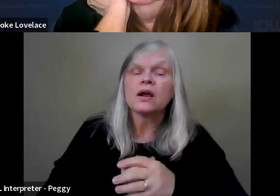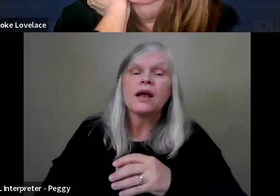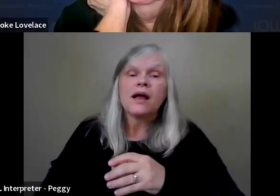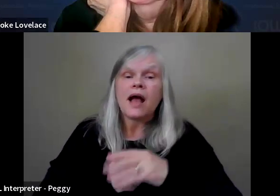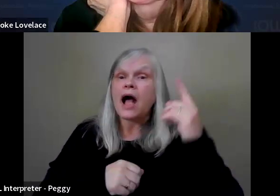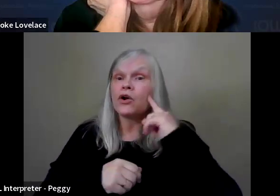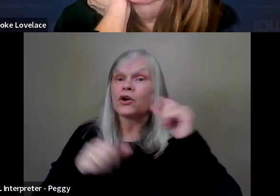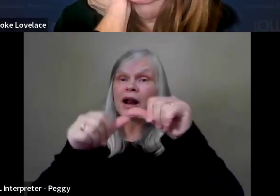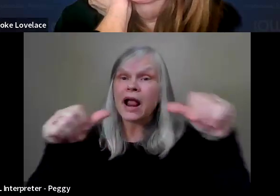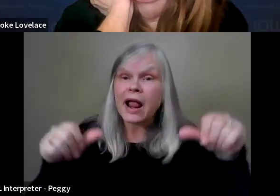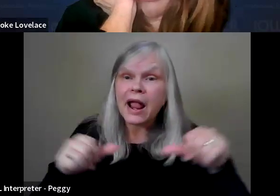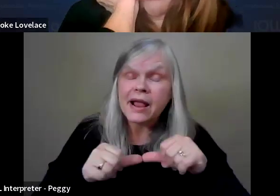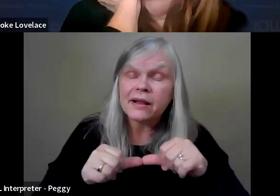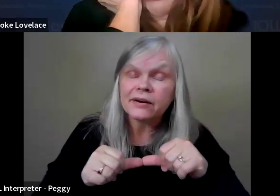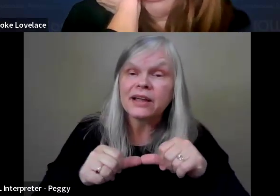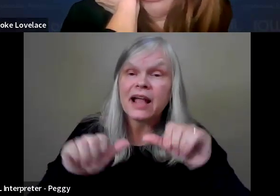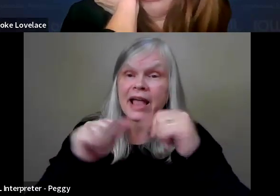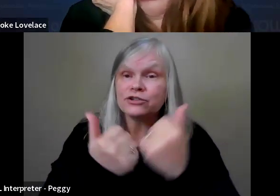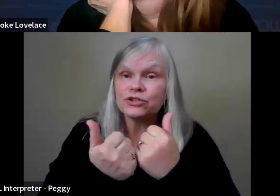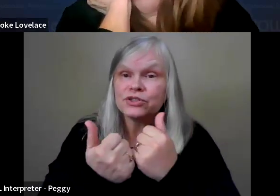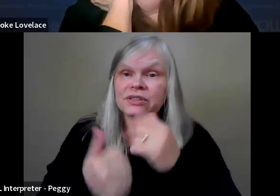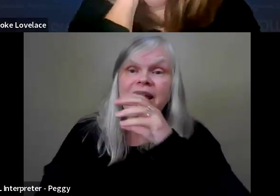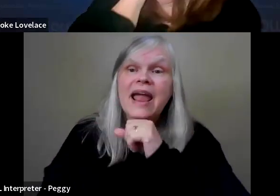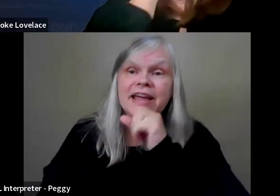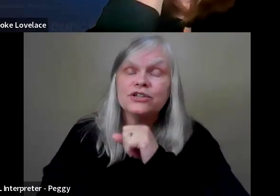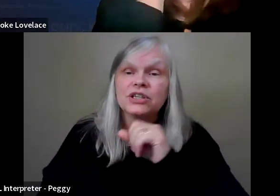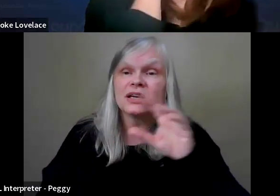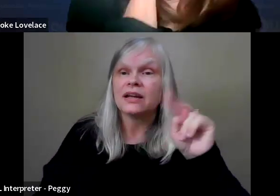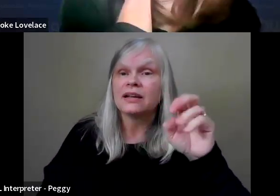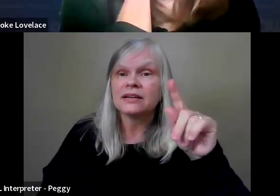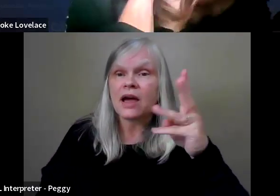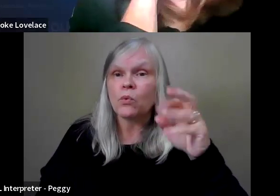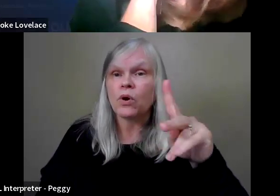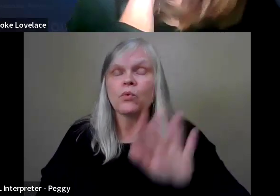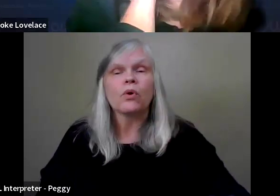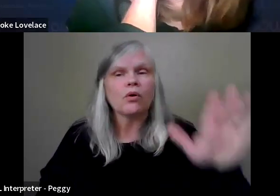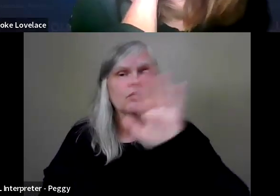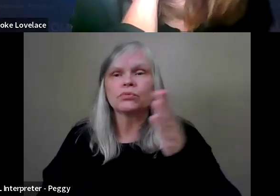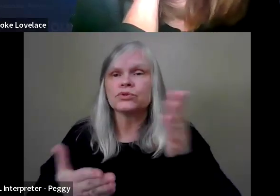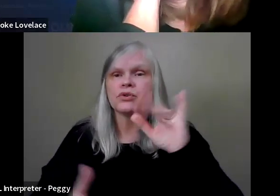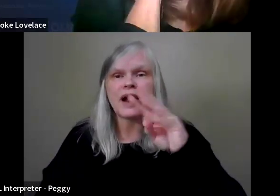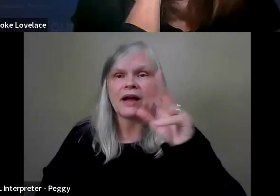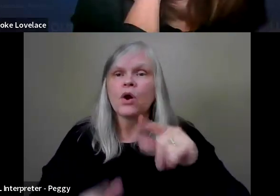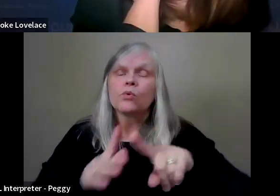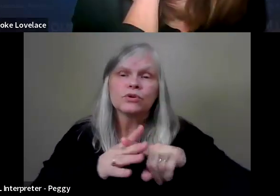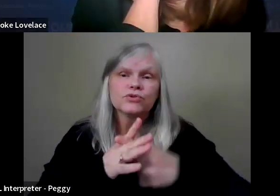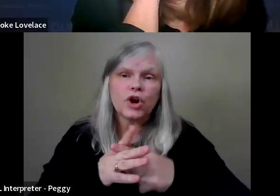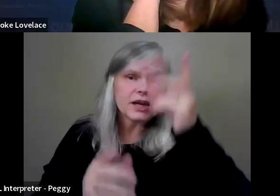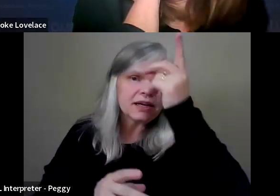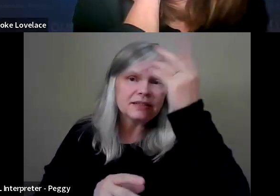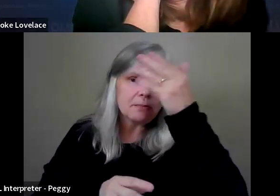Area Agency on Aging Network, and we cover all of the counties across Iowa. We are actually piloting a dementia